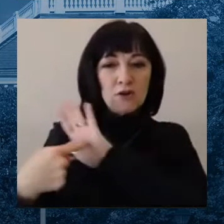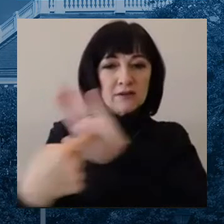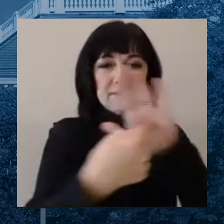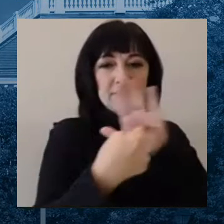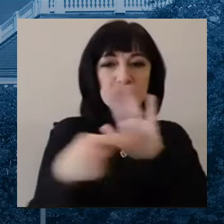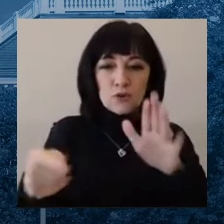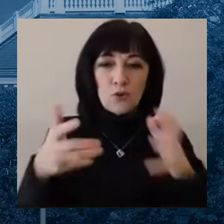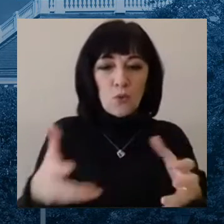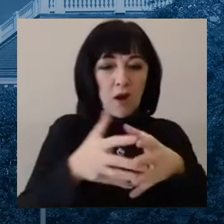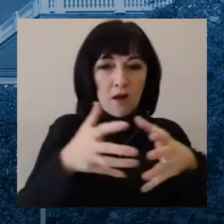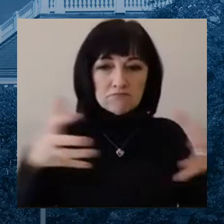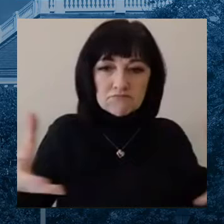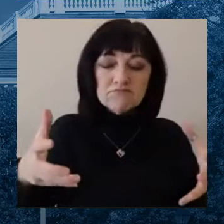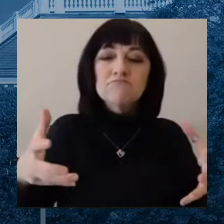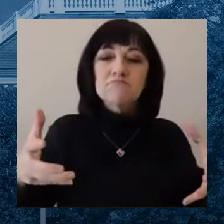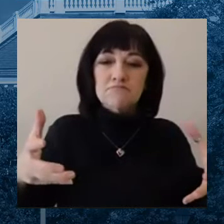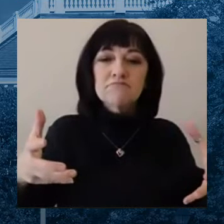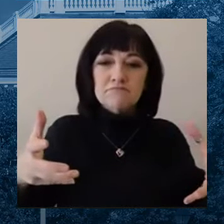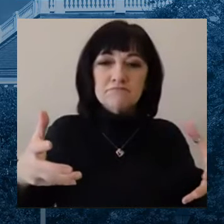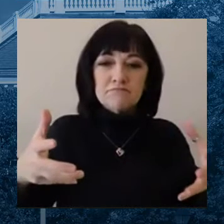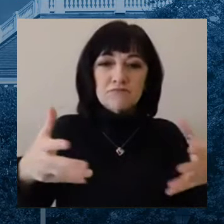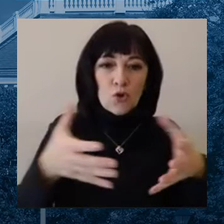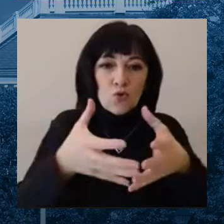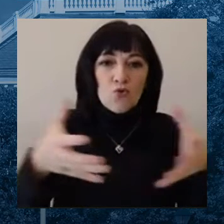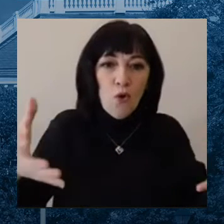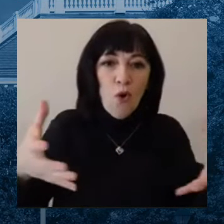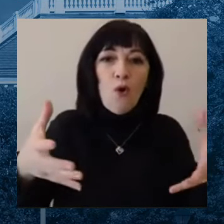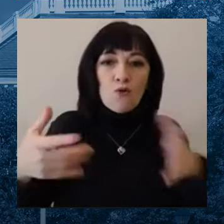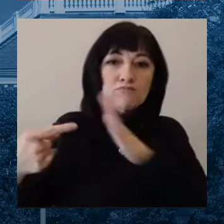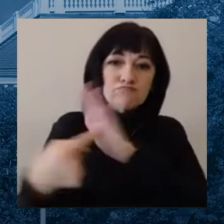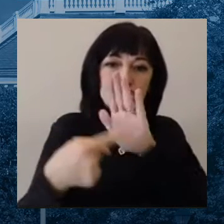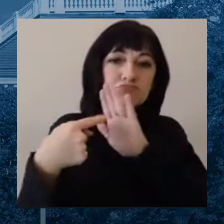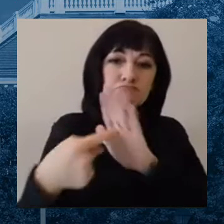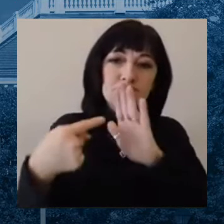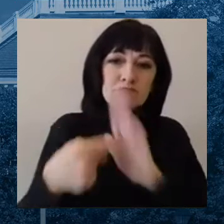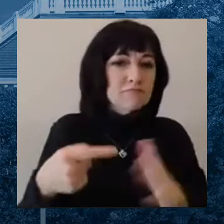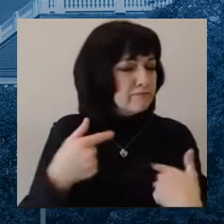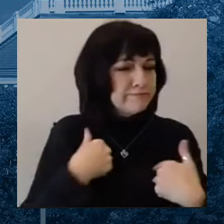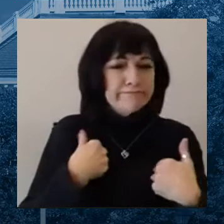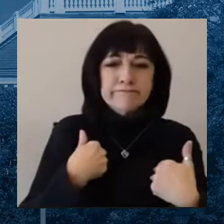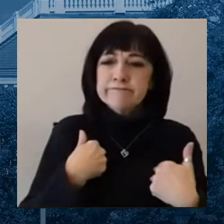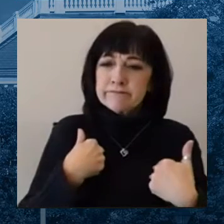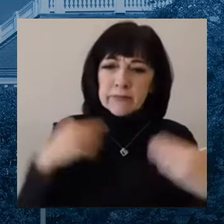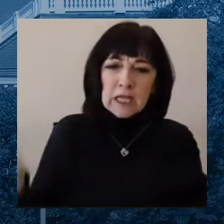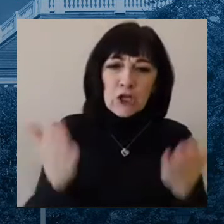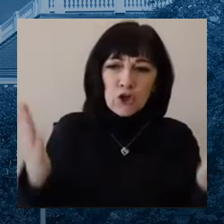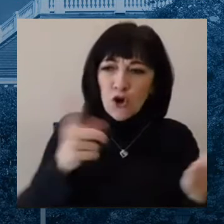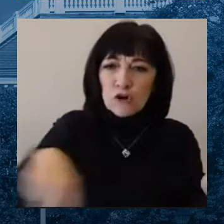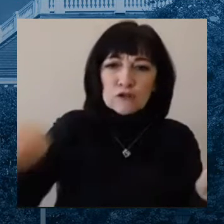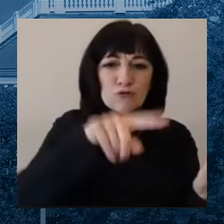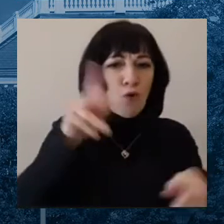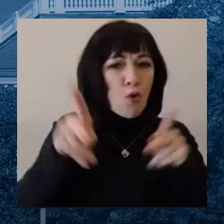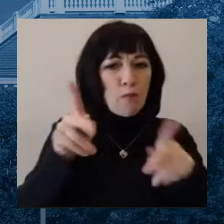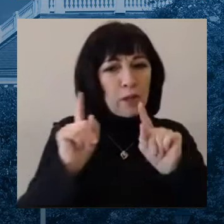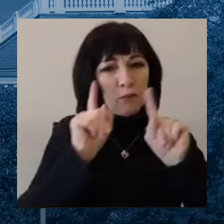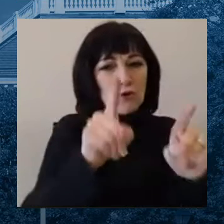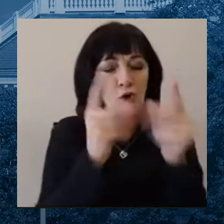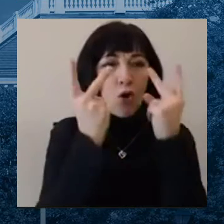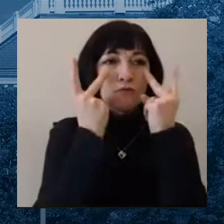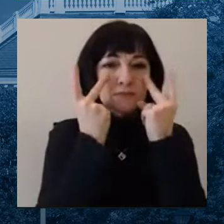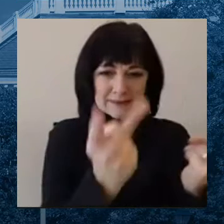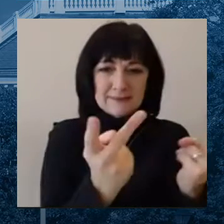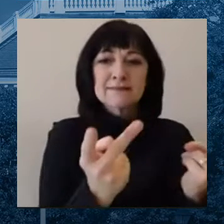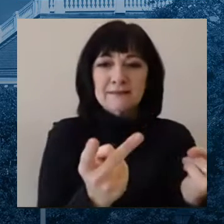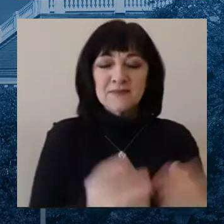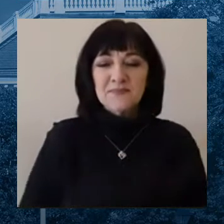on and building, and I recommend it to all the citizens of our state. Thank you, Dr. Hollingsworth. Charlotte King